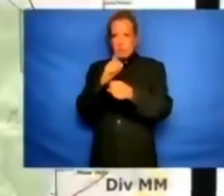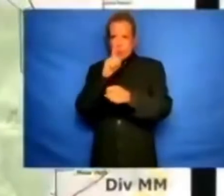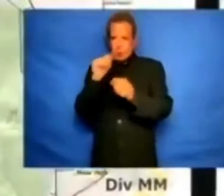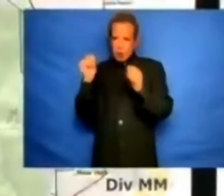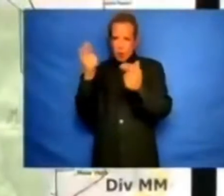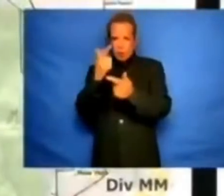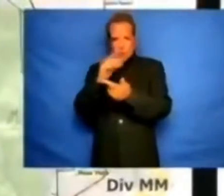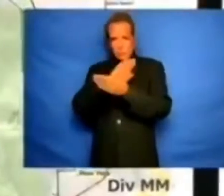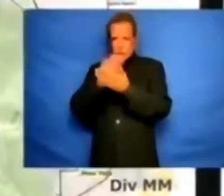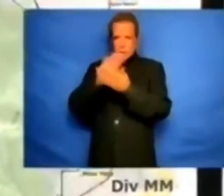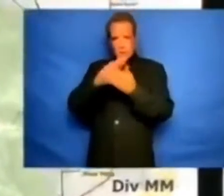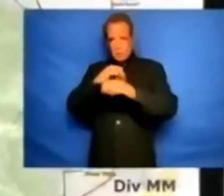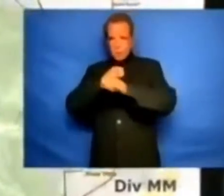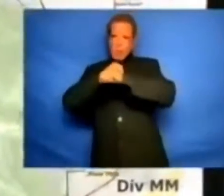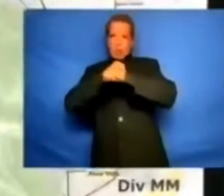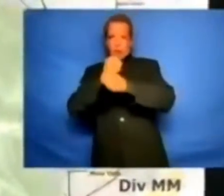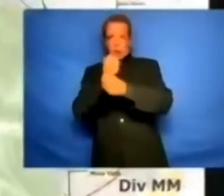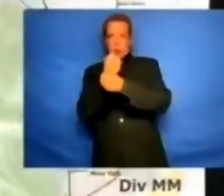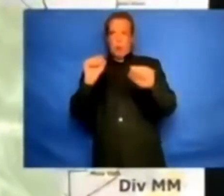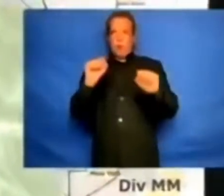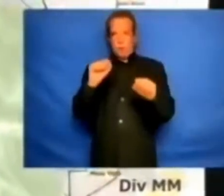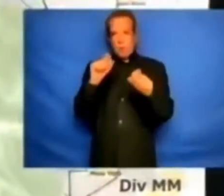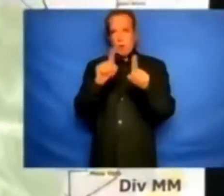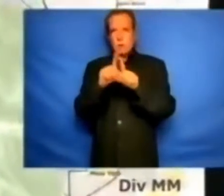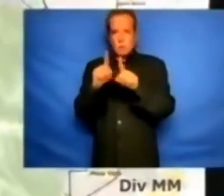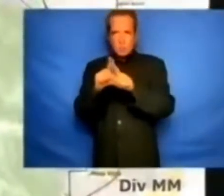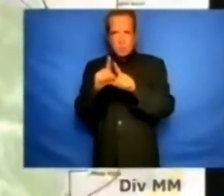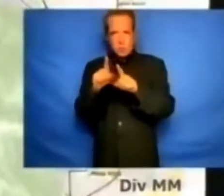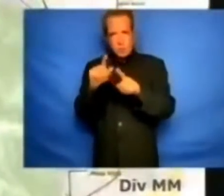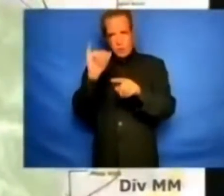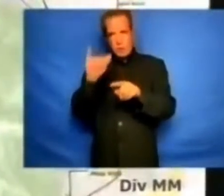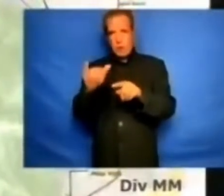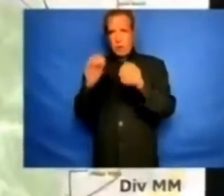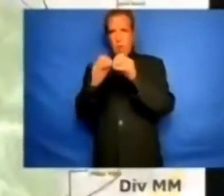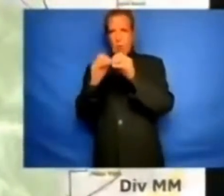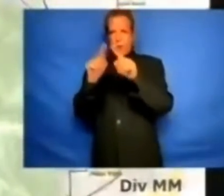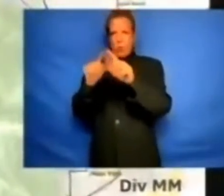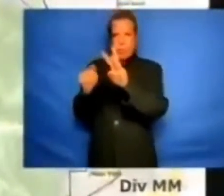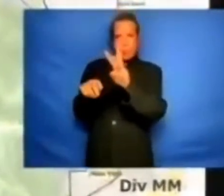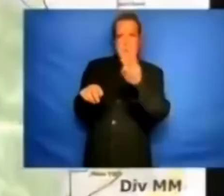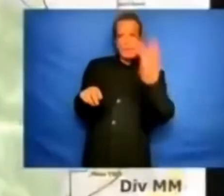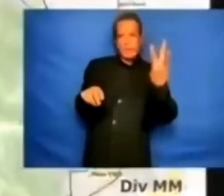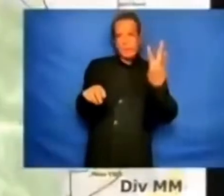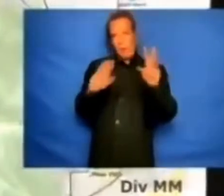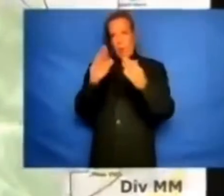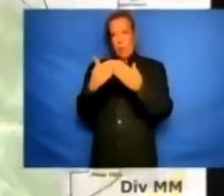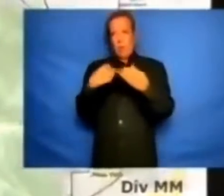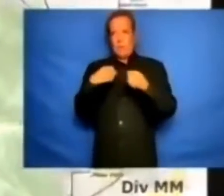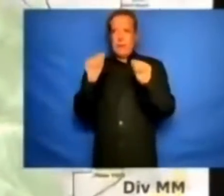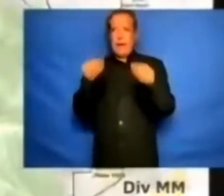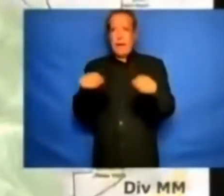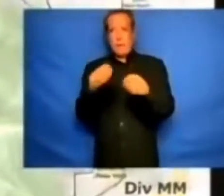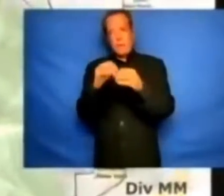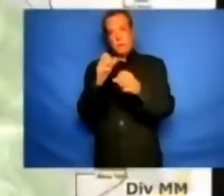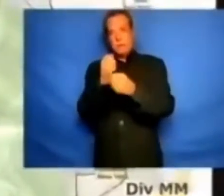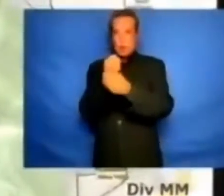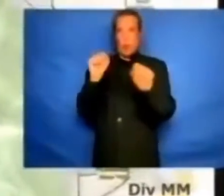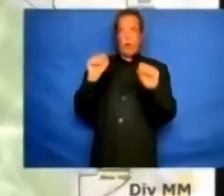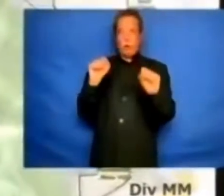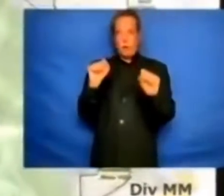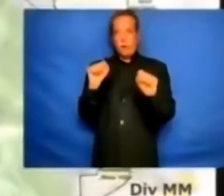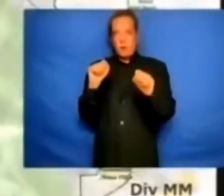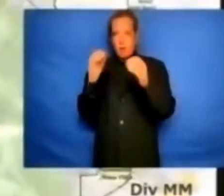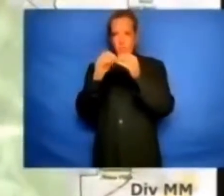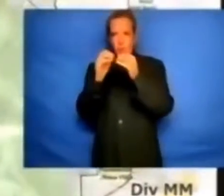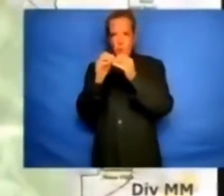secured. We've also been continuing to push direct line to the west, doing everything we can to secure around the corner and work towards the